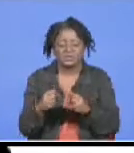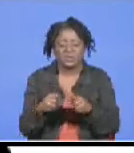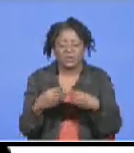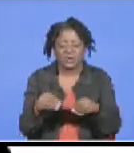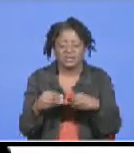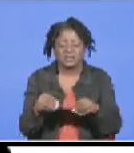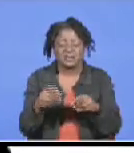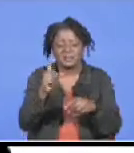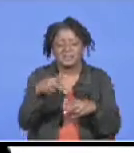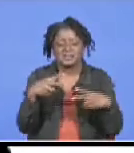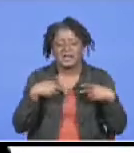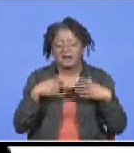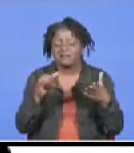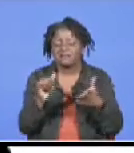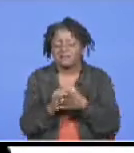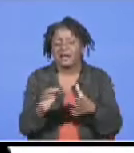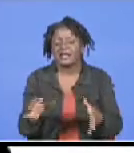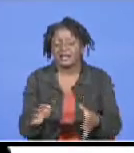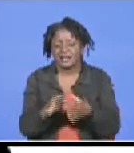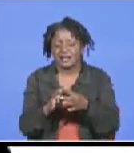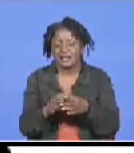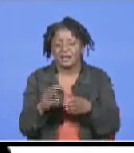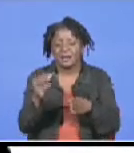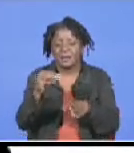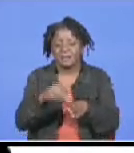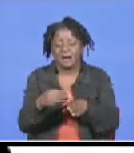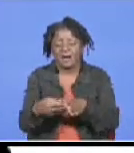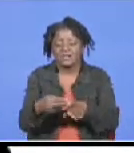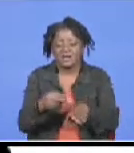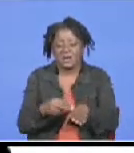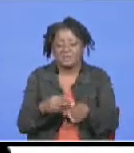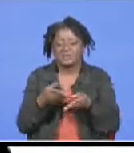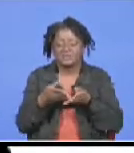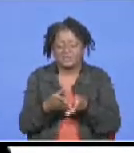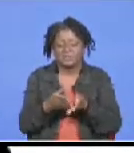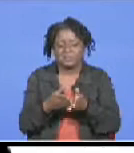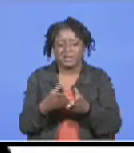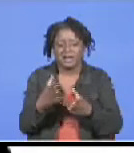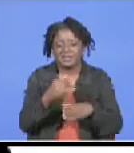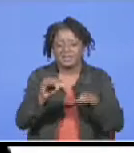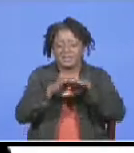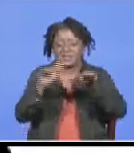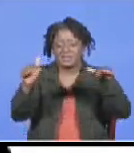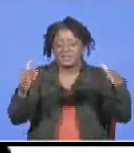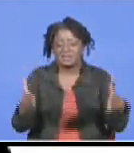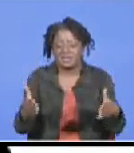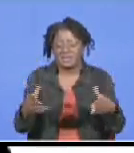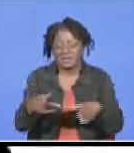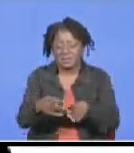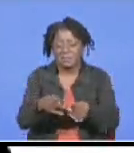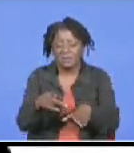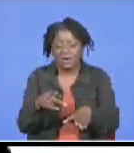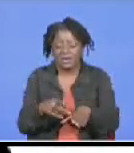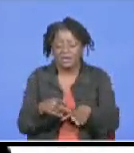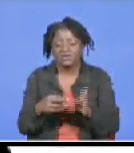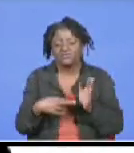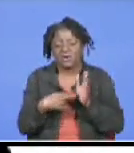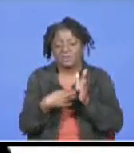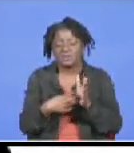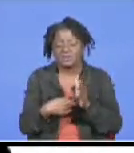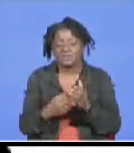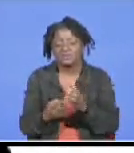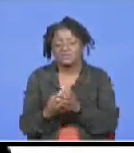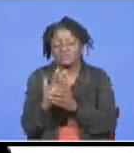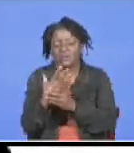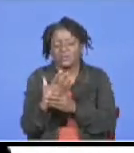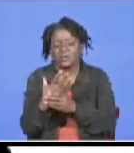as locals. The Marsh Harbor Shipping and Container Port has long represented a flourishing economy and the hive of business activity for